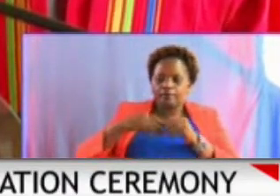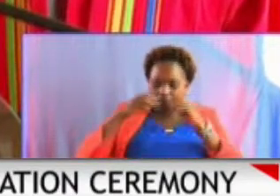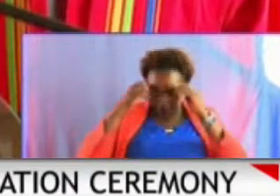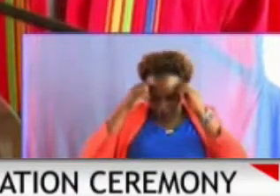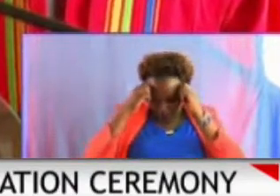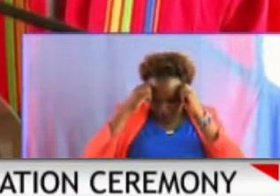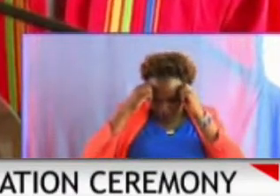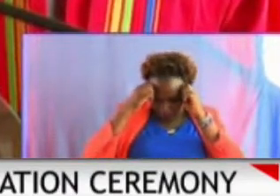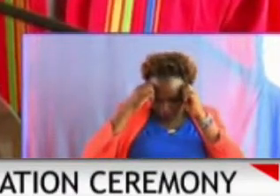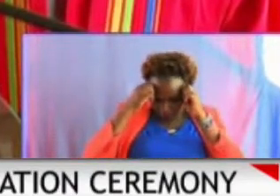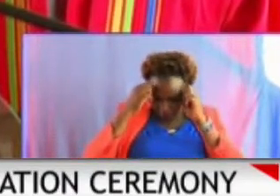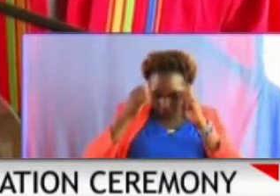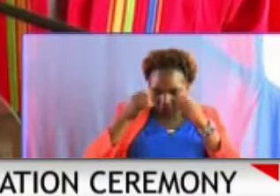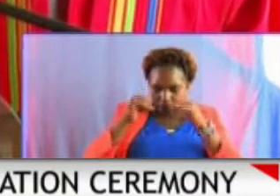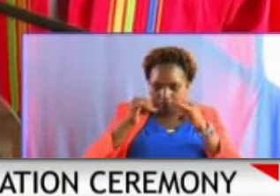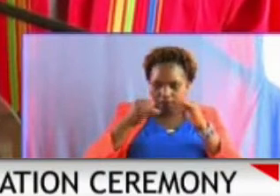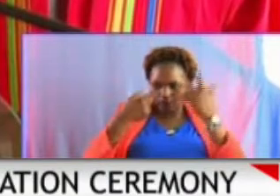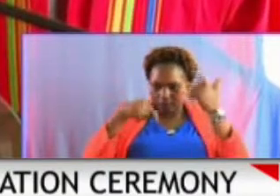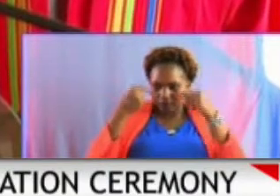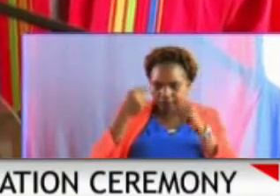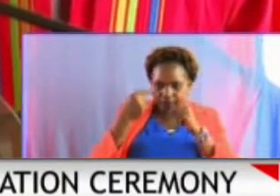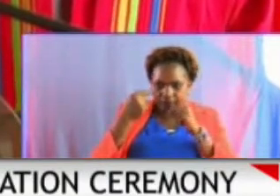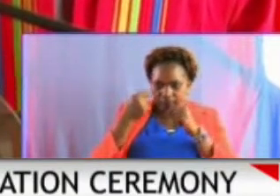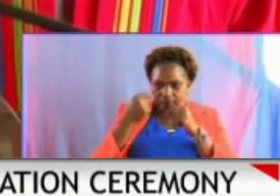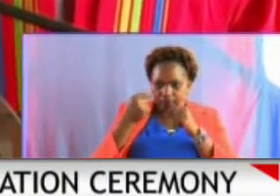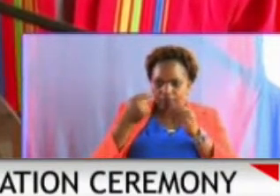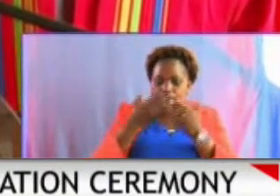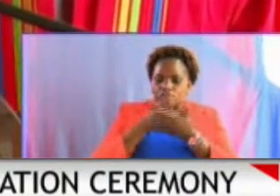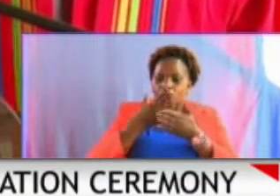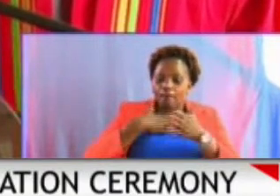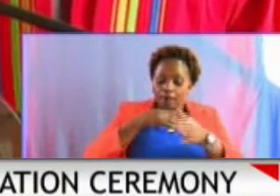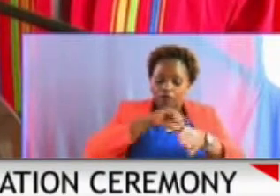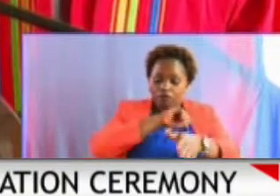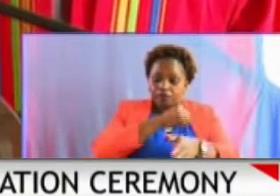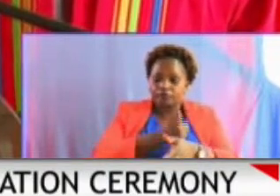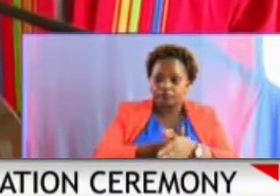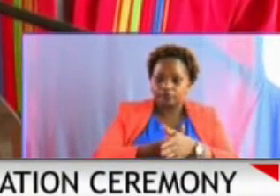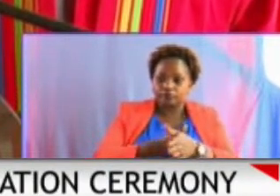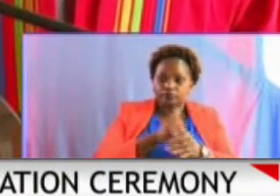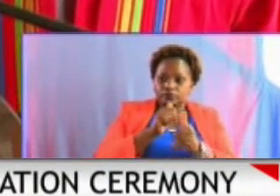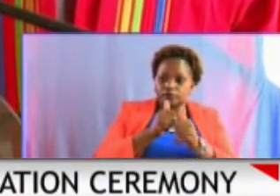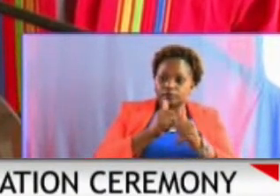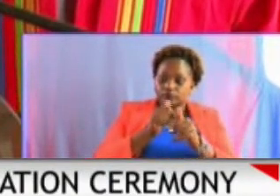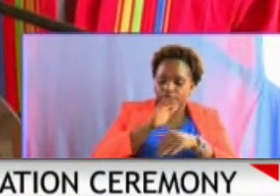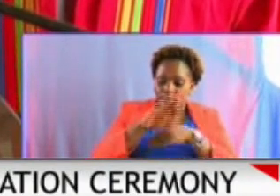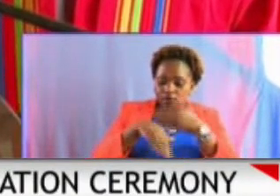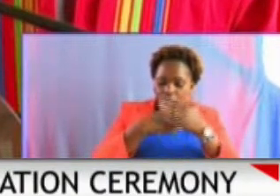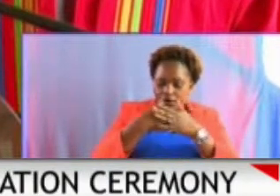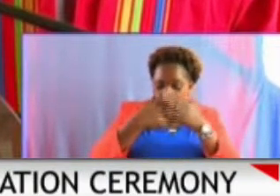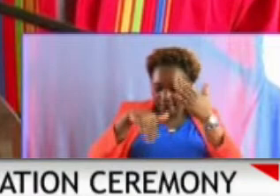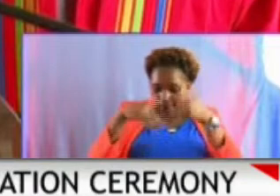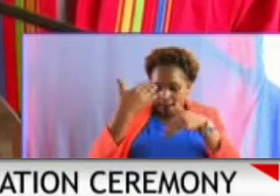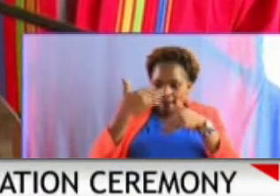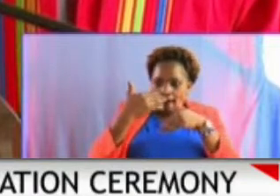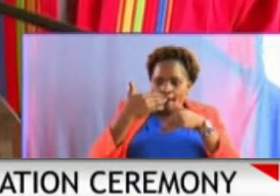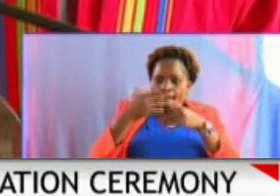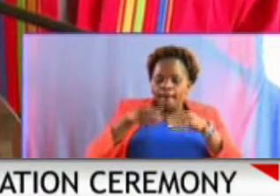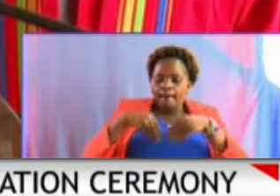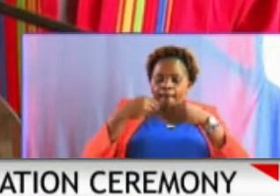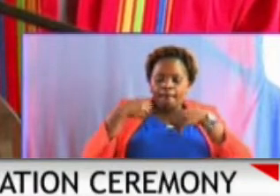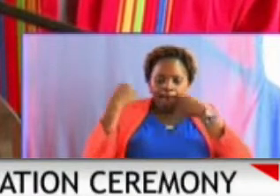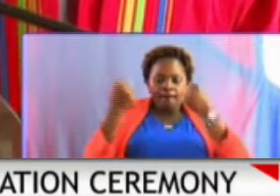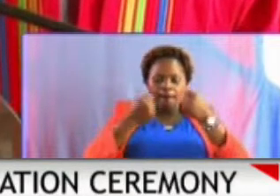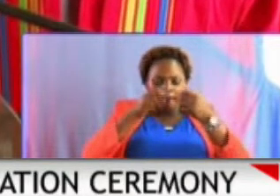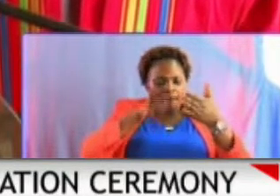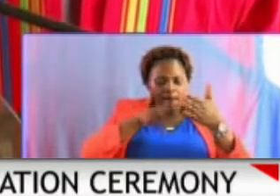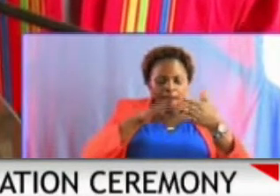educated, trained and qualified, and by my authority and that of the entire university, give power to